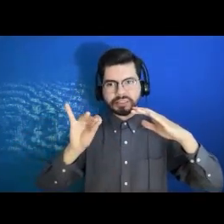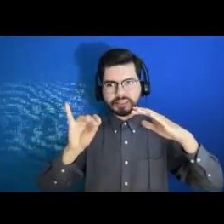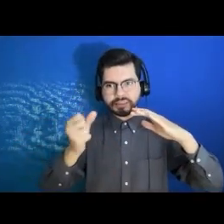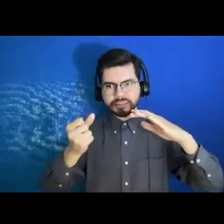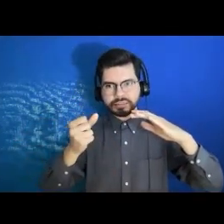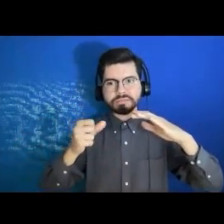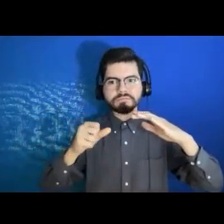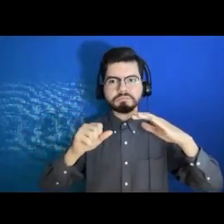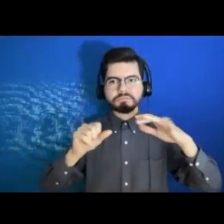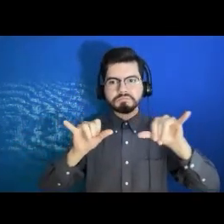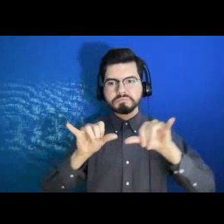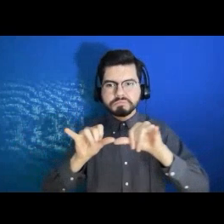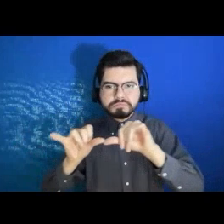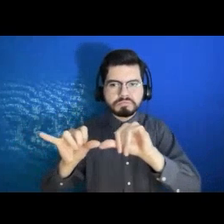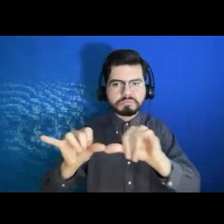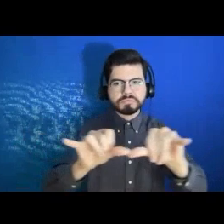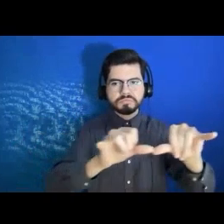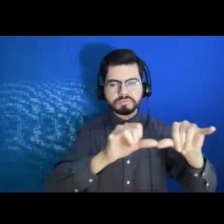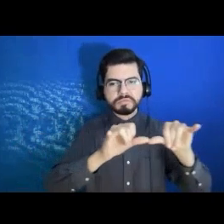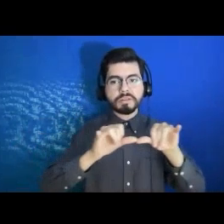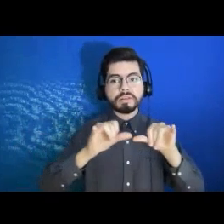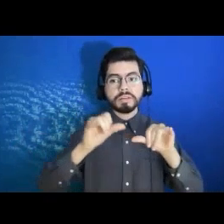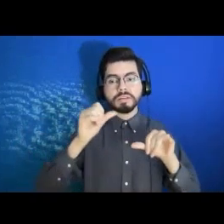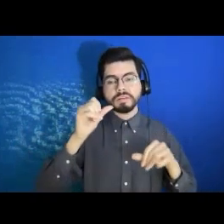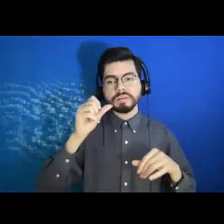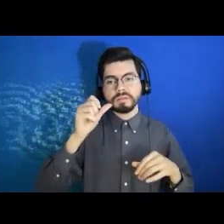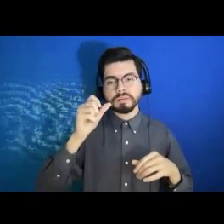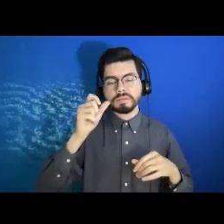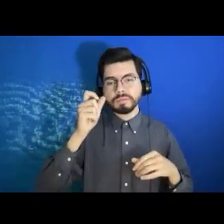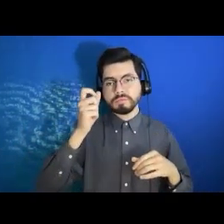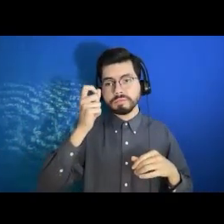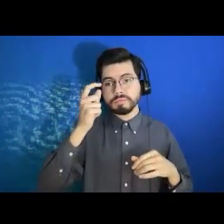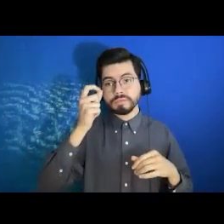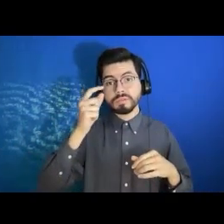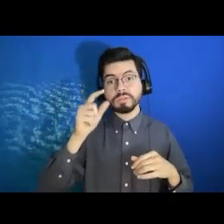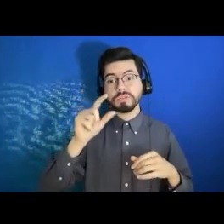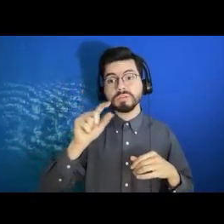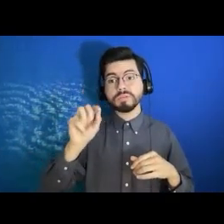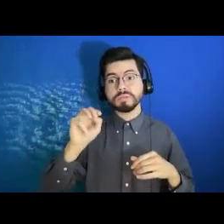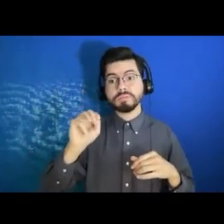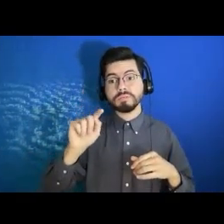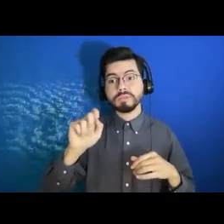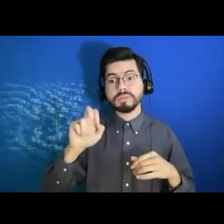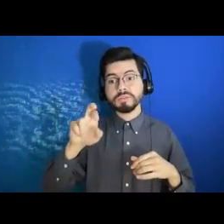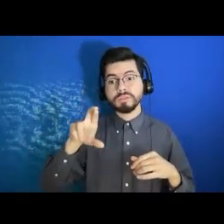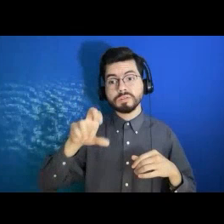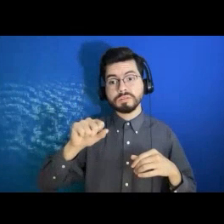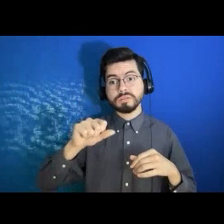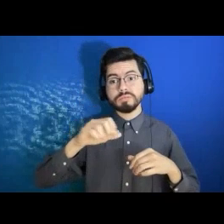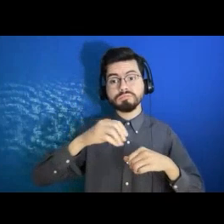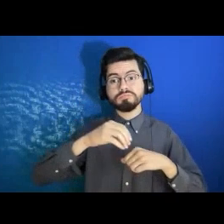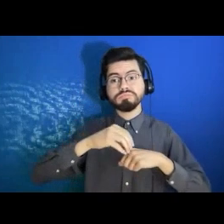this. But what we found out, there's offset of about 20 meters. There's a bubble trap, and then it's vertical